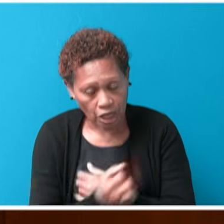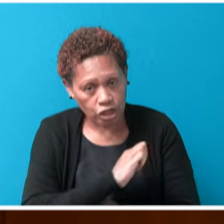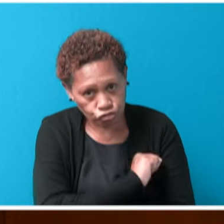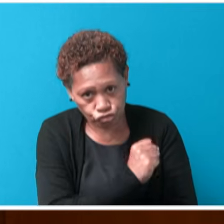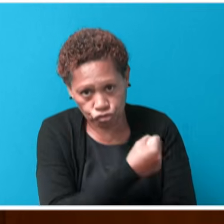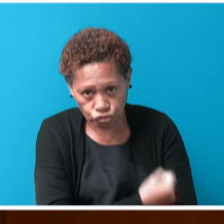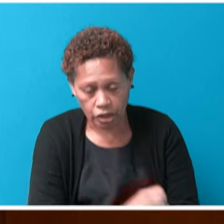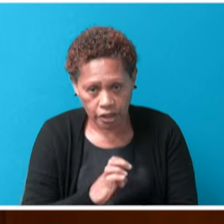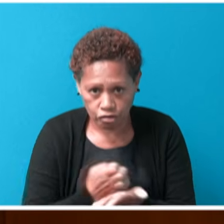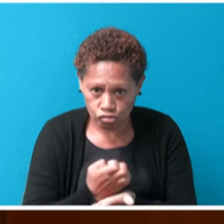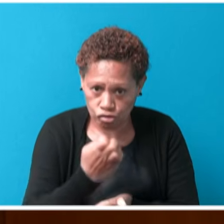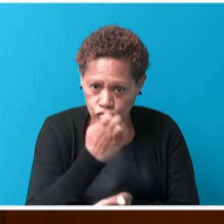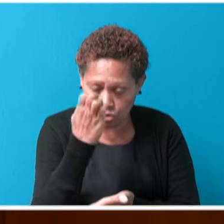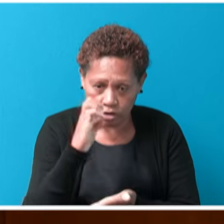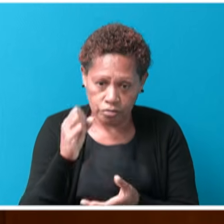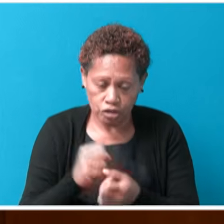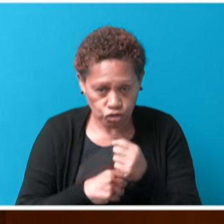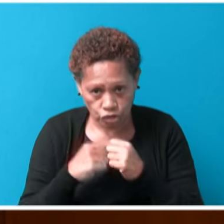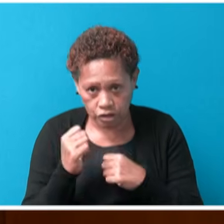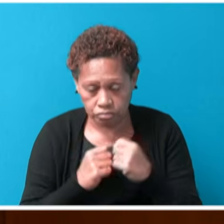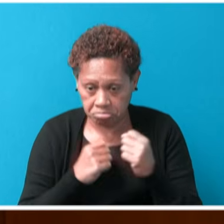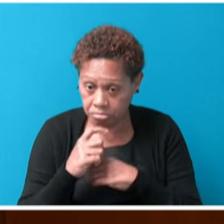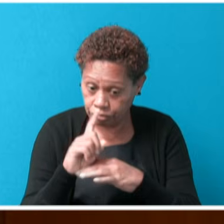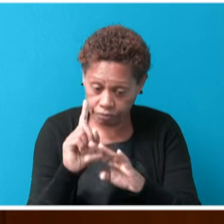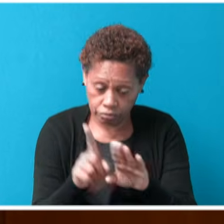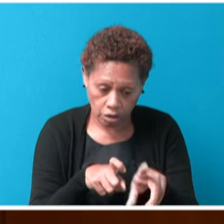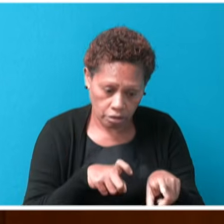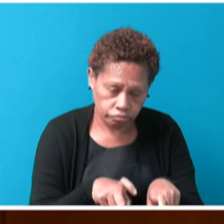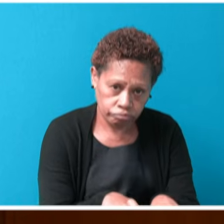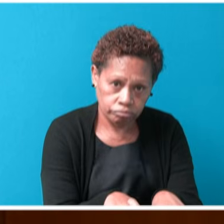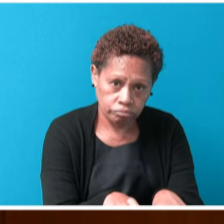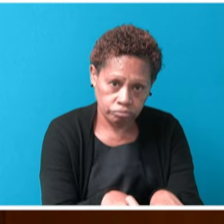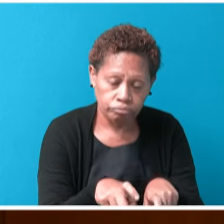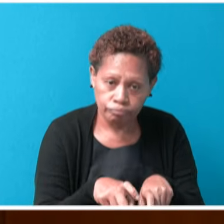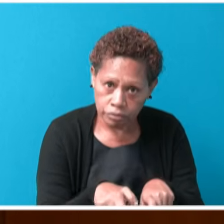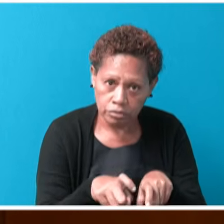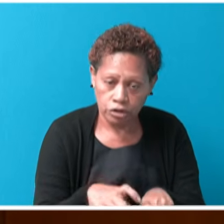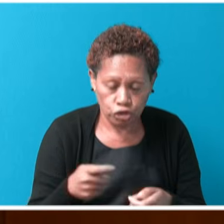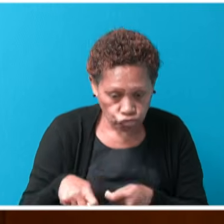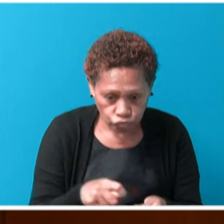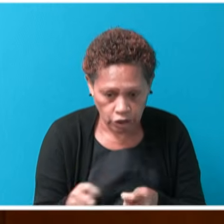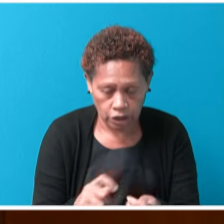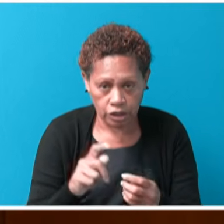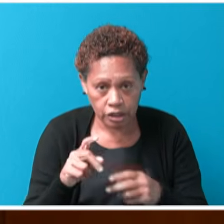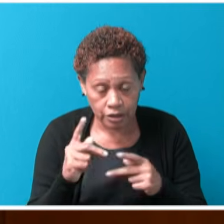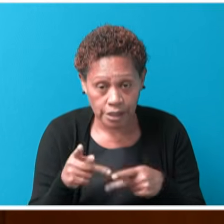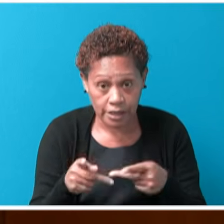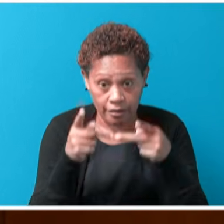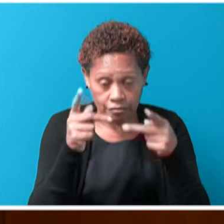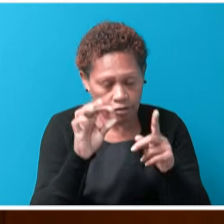structure over the long term, including infrastructure and strategic development priorities that will